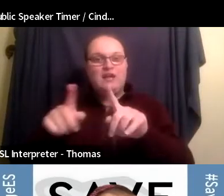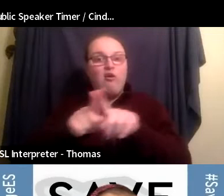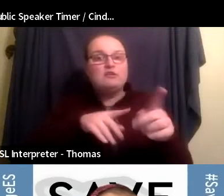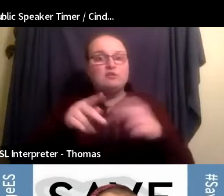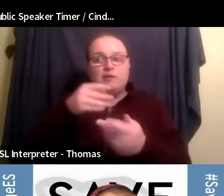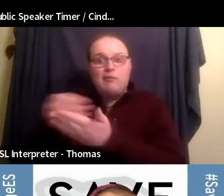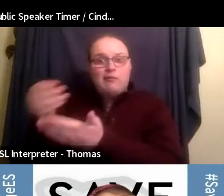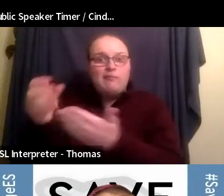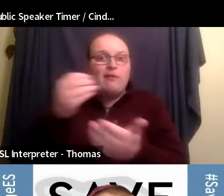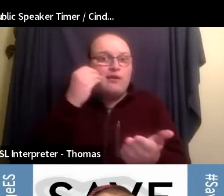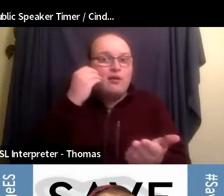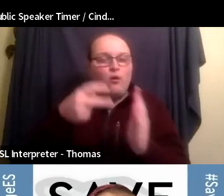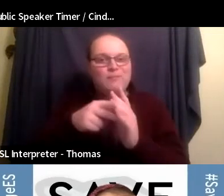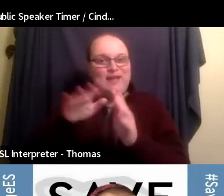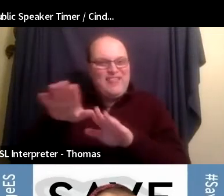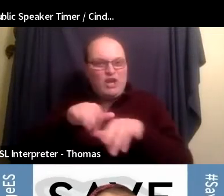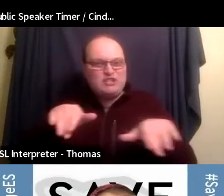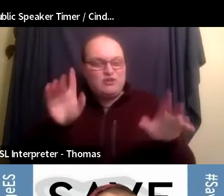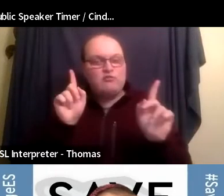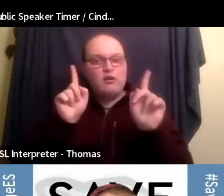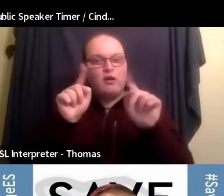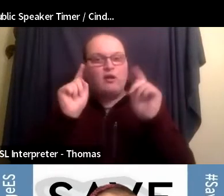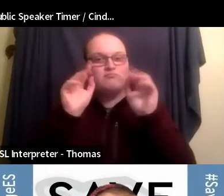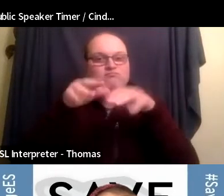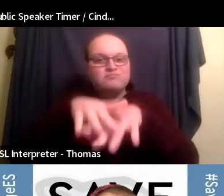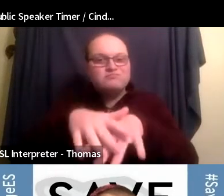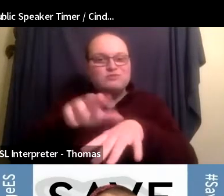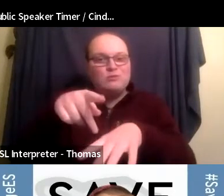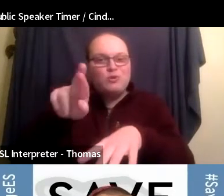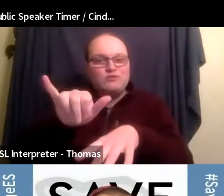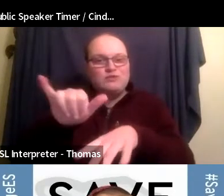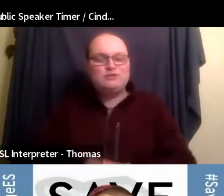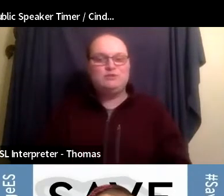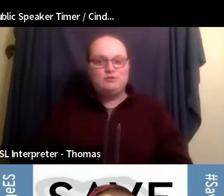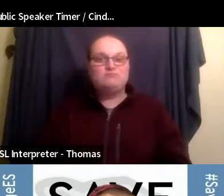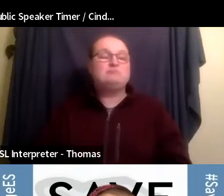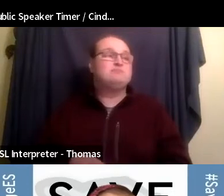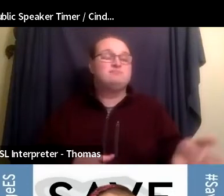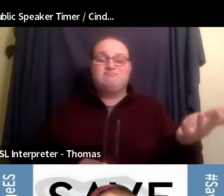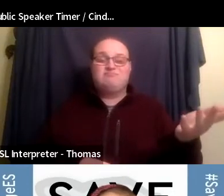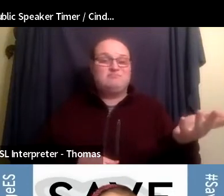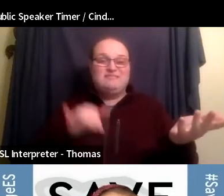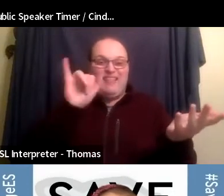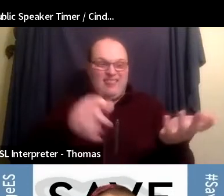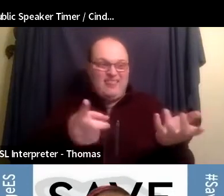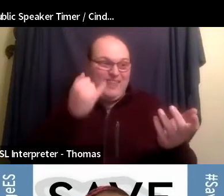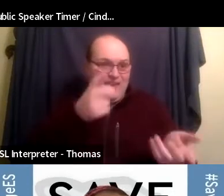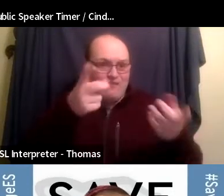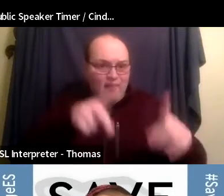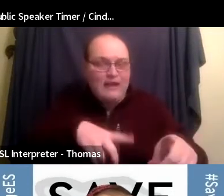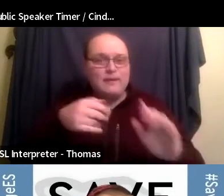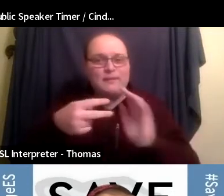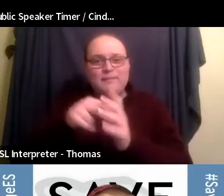plan will surely cause overcrowding and make PGCPS even less attractive to families. Rather than closing our